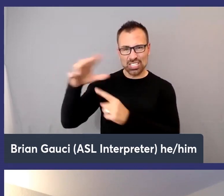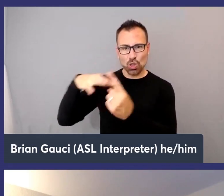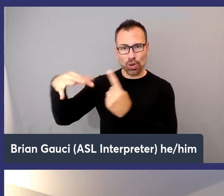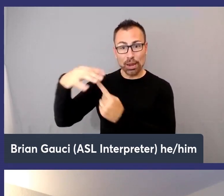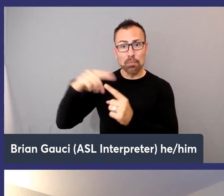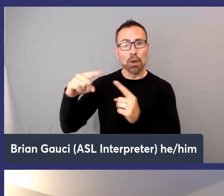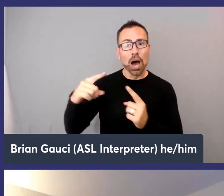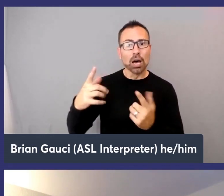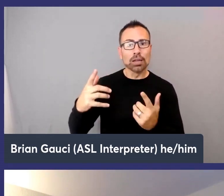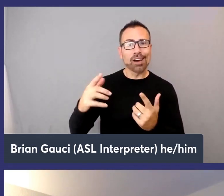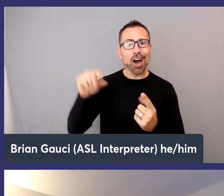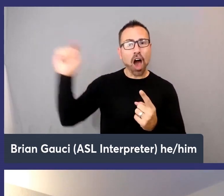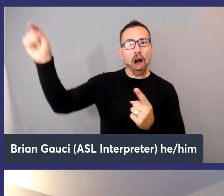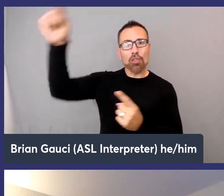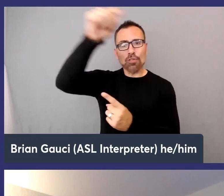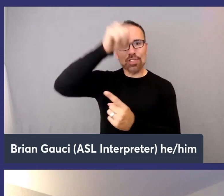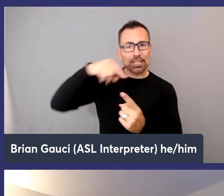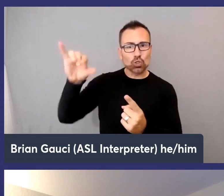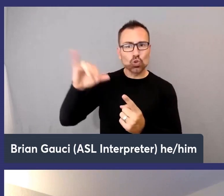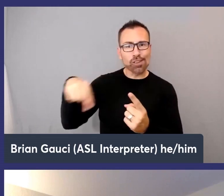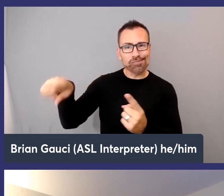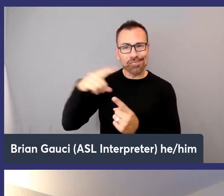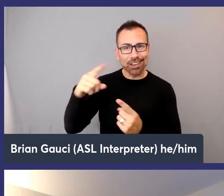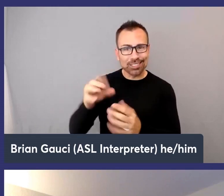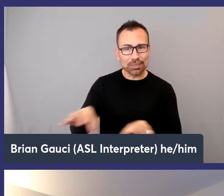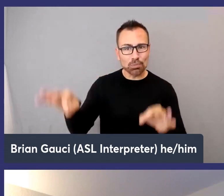right? Is that something